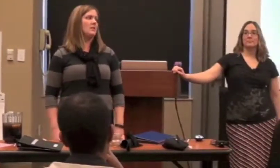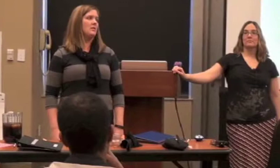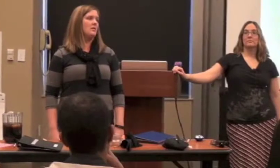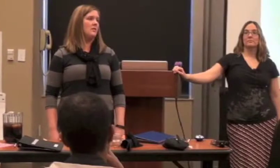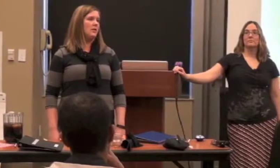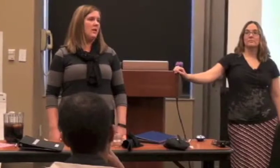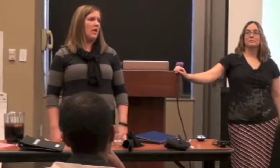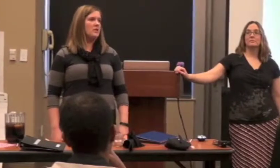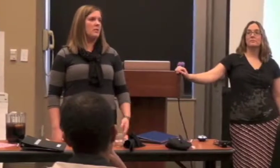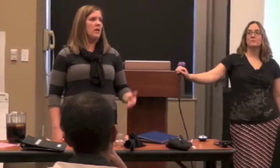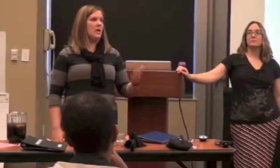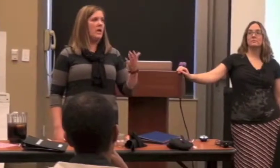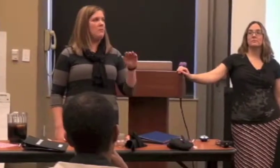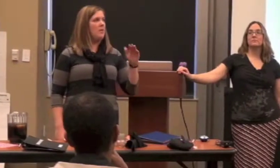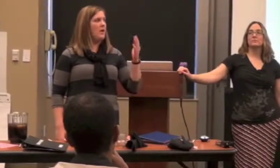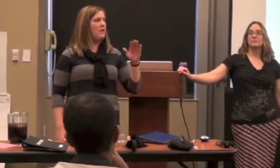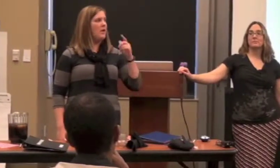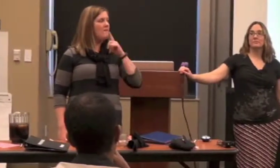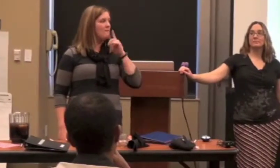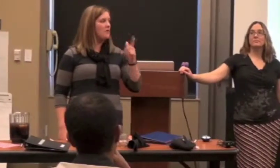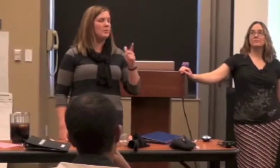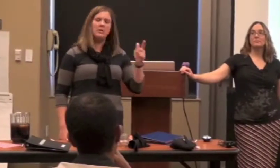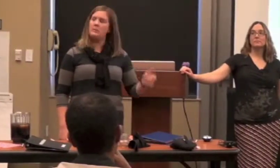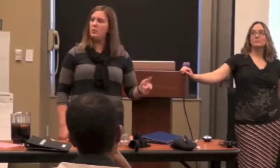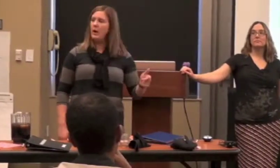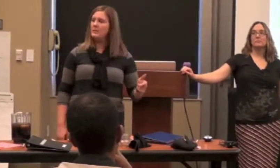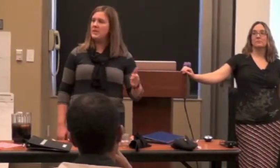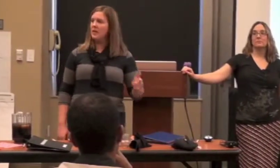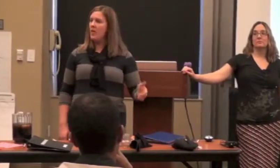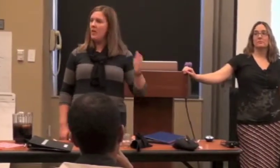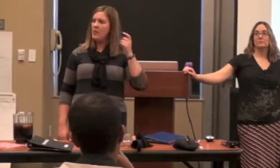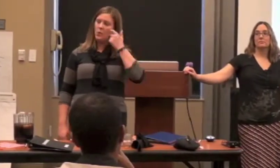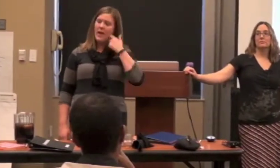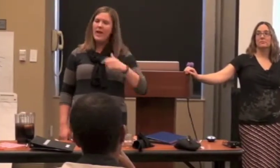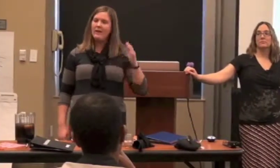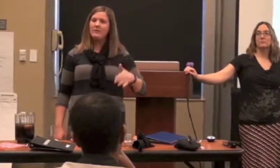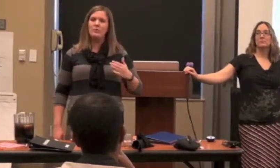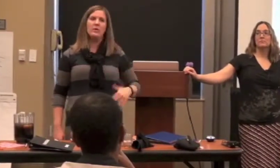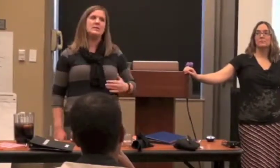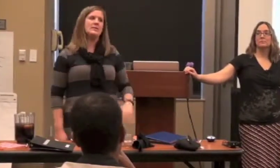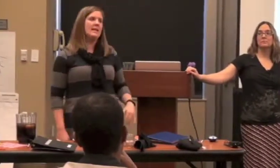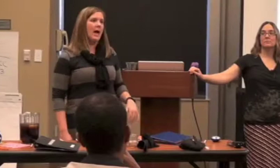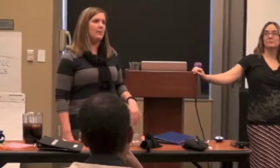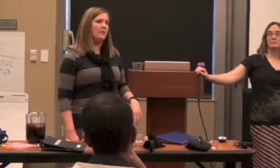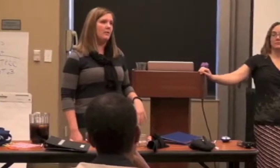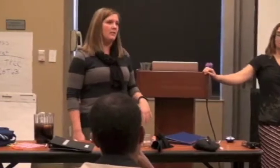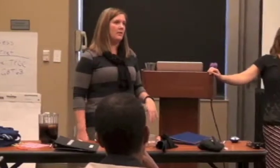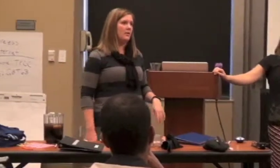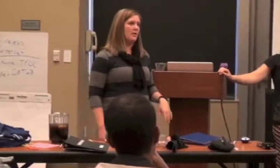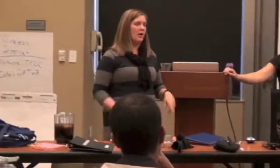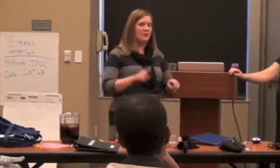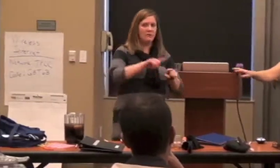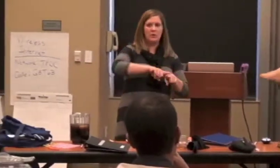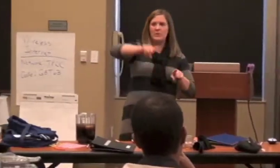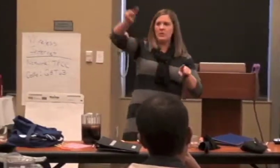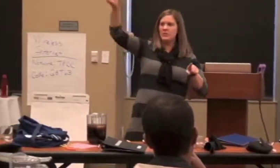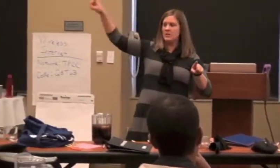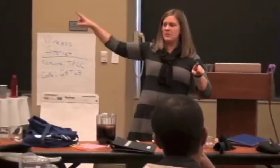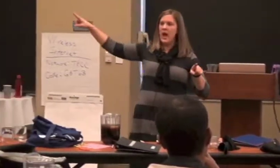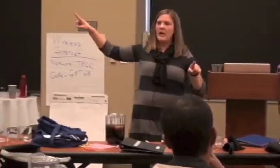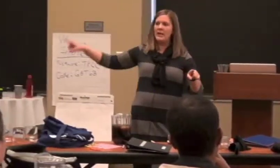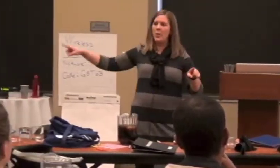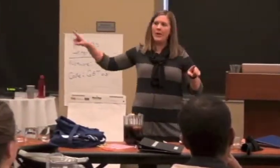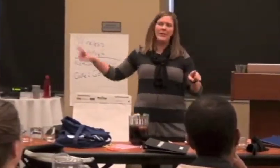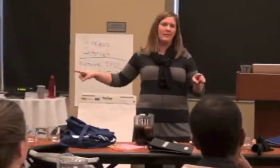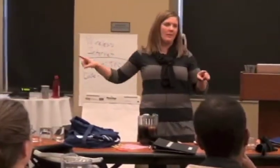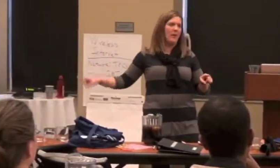pants. And so he had been verbally prompted through every step. A verbal does